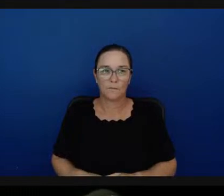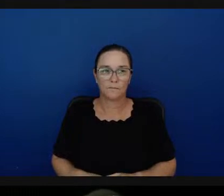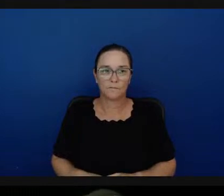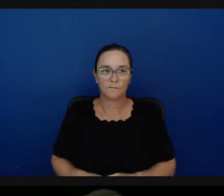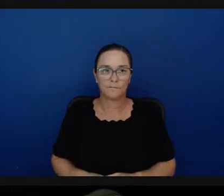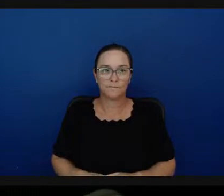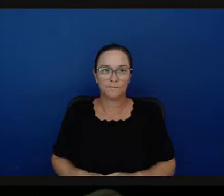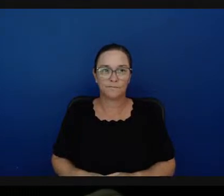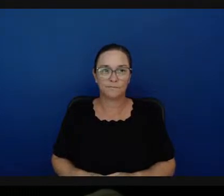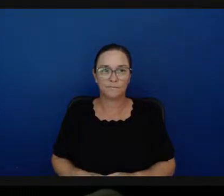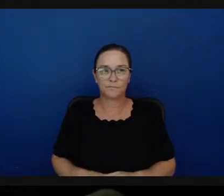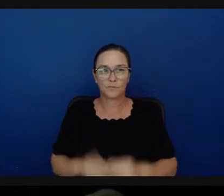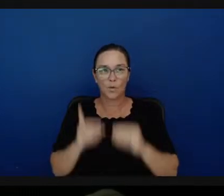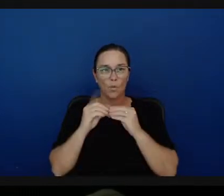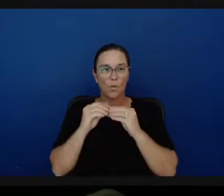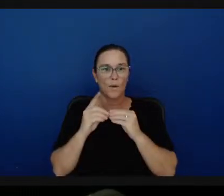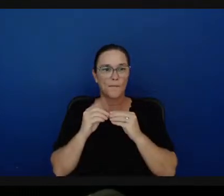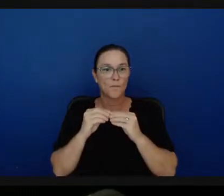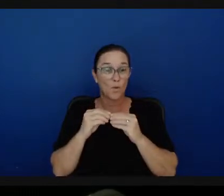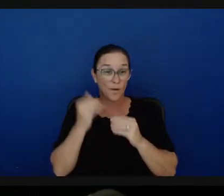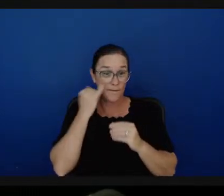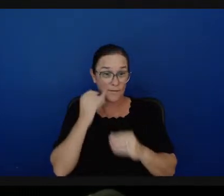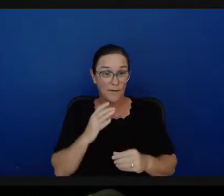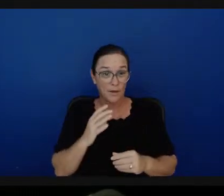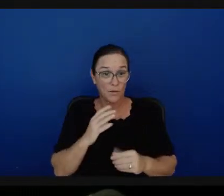right, I think do one more if that's cool with you.